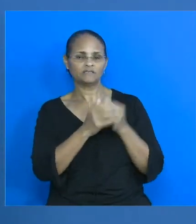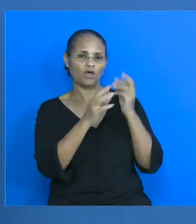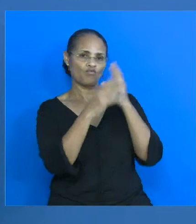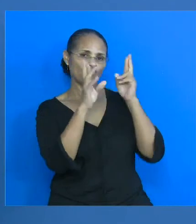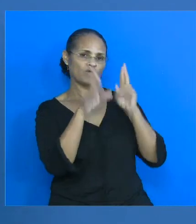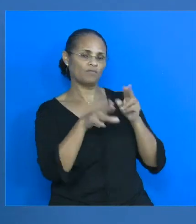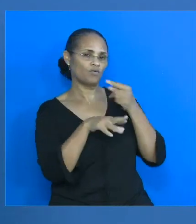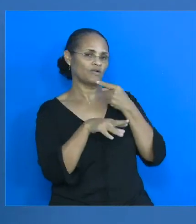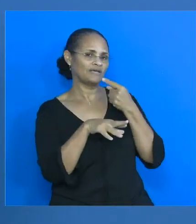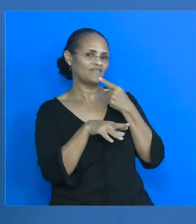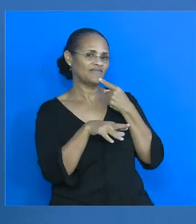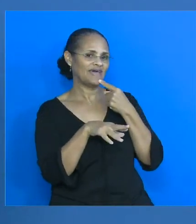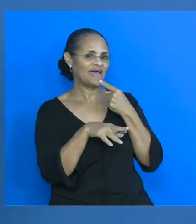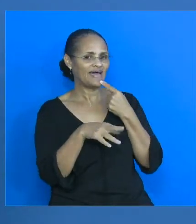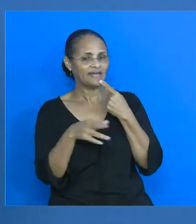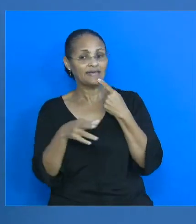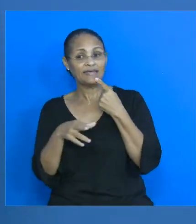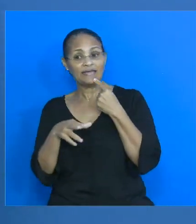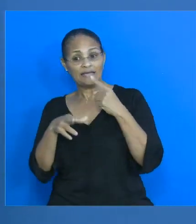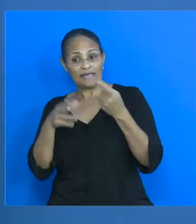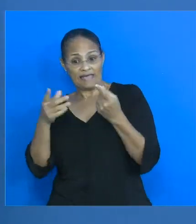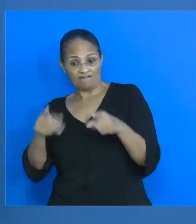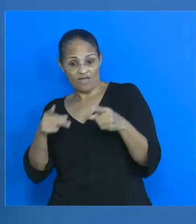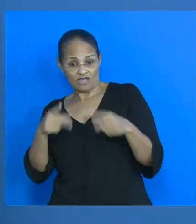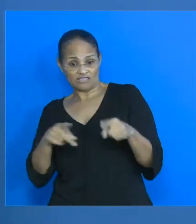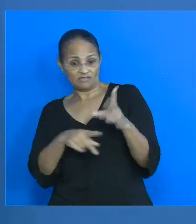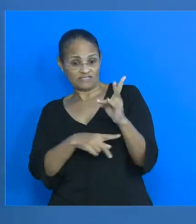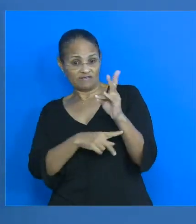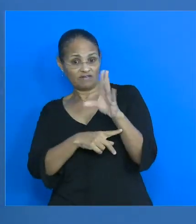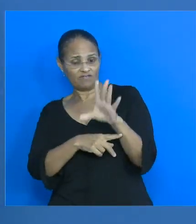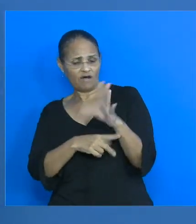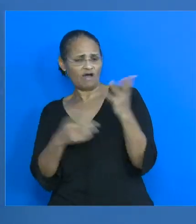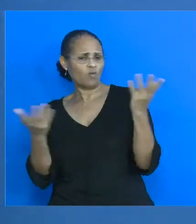had confirmed events for 75 people, what would their next steps